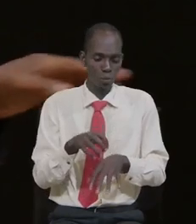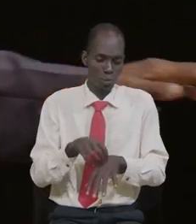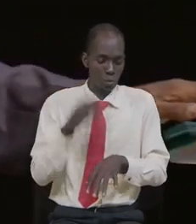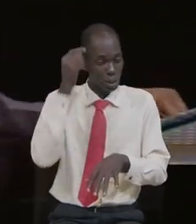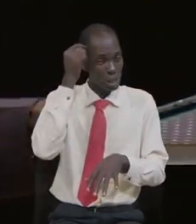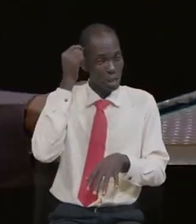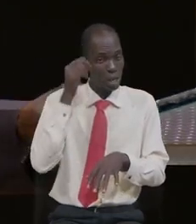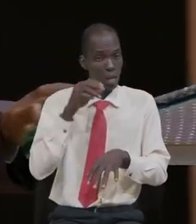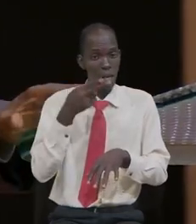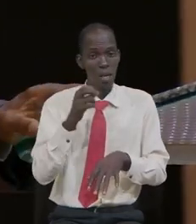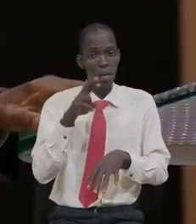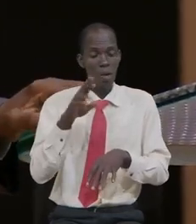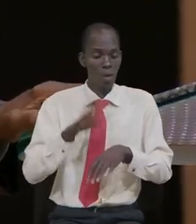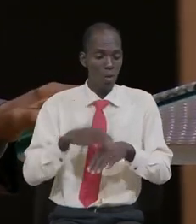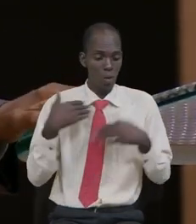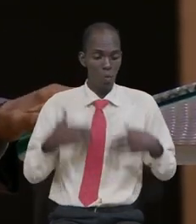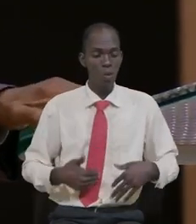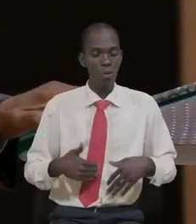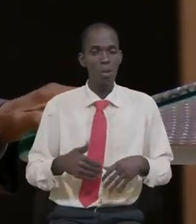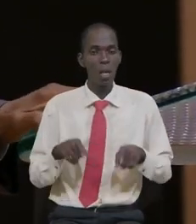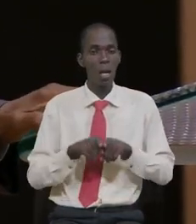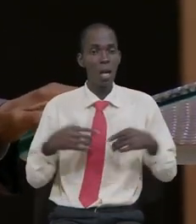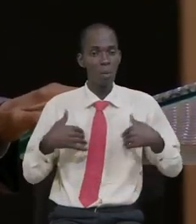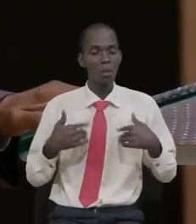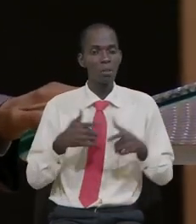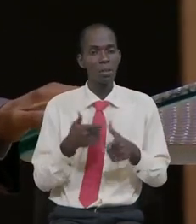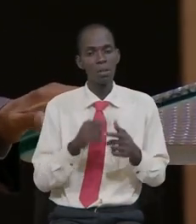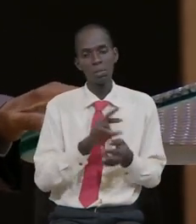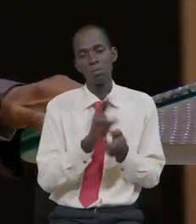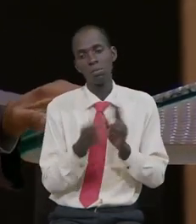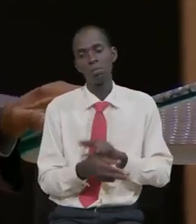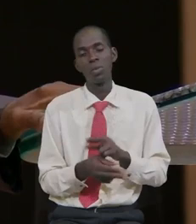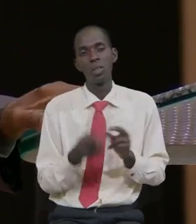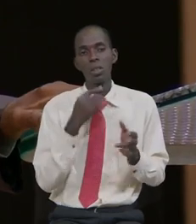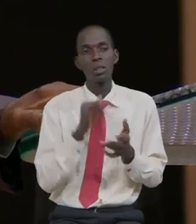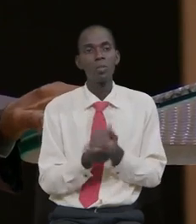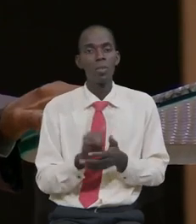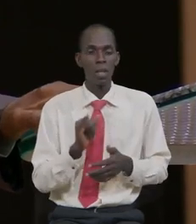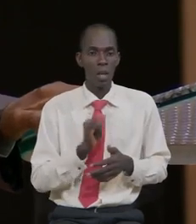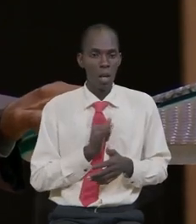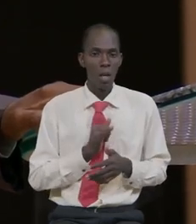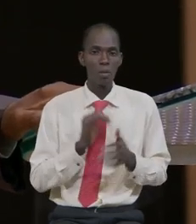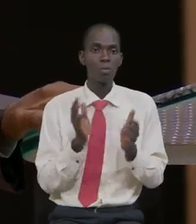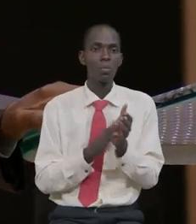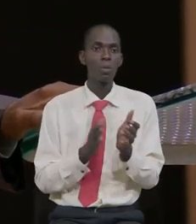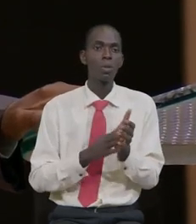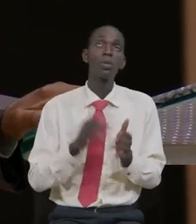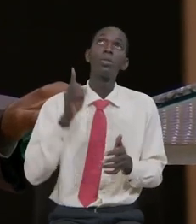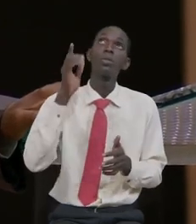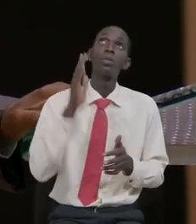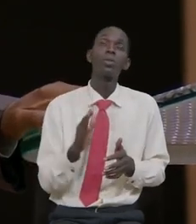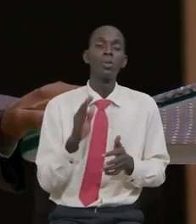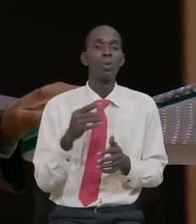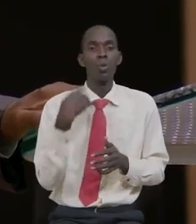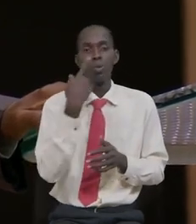he gave testimony. He said, I extol the God of heaven, whose kingdom and